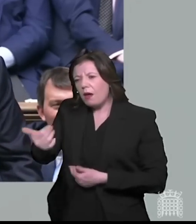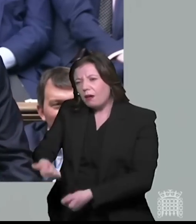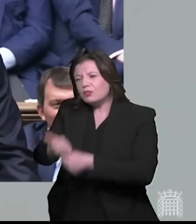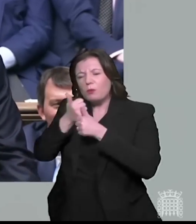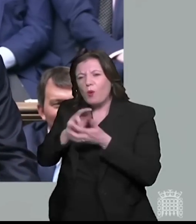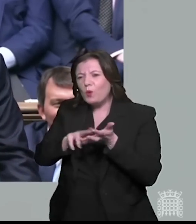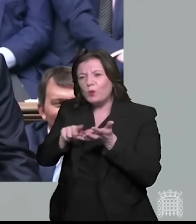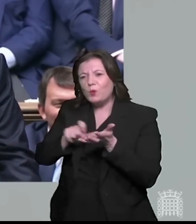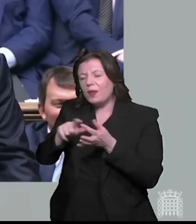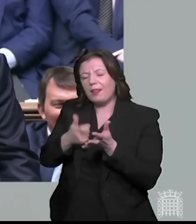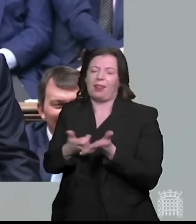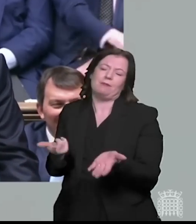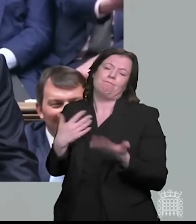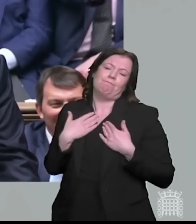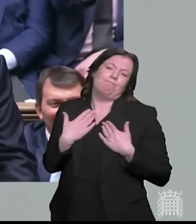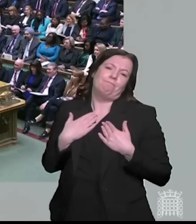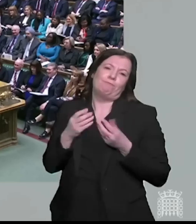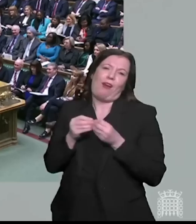energy.